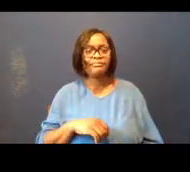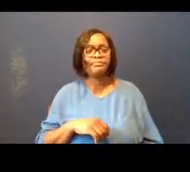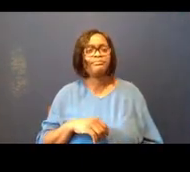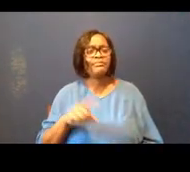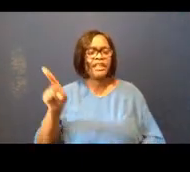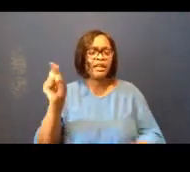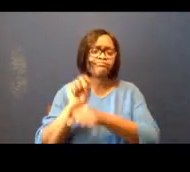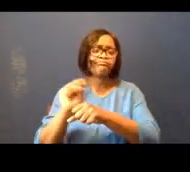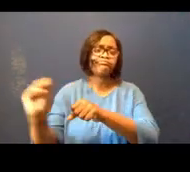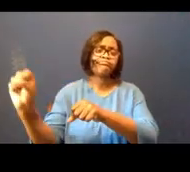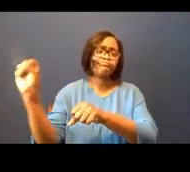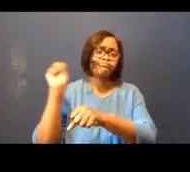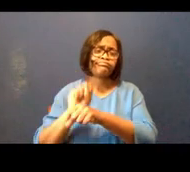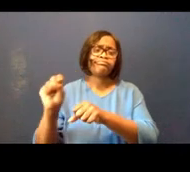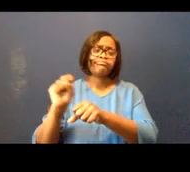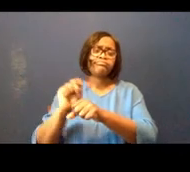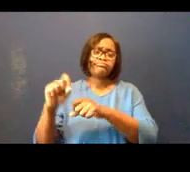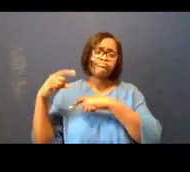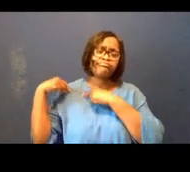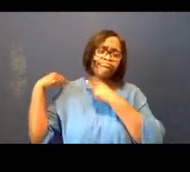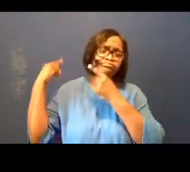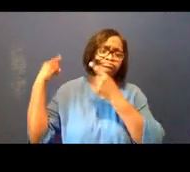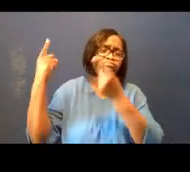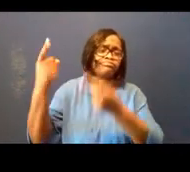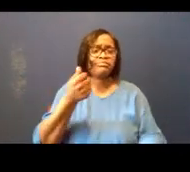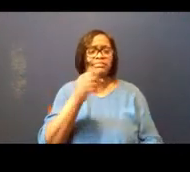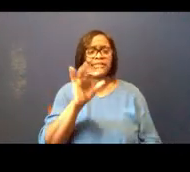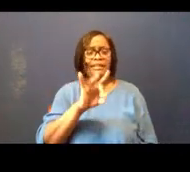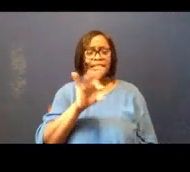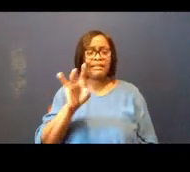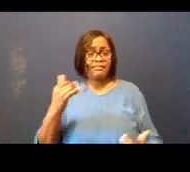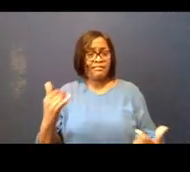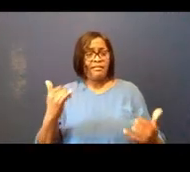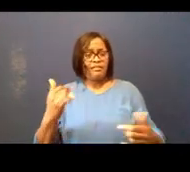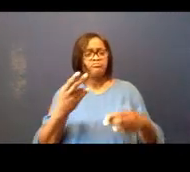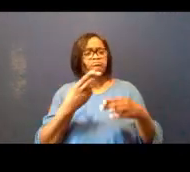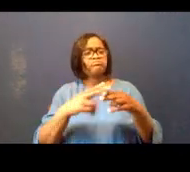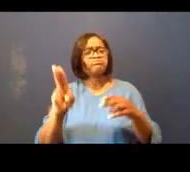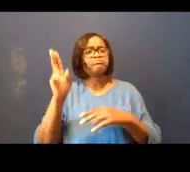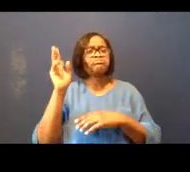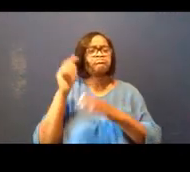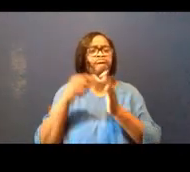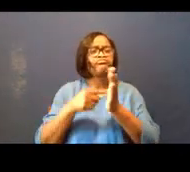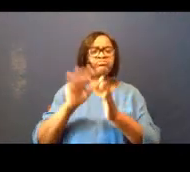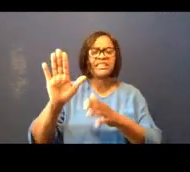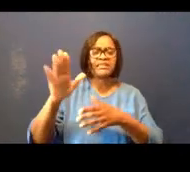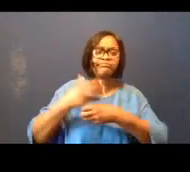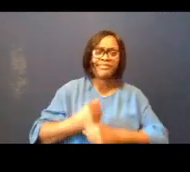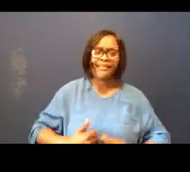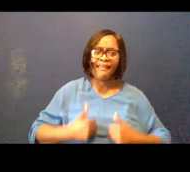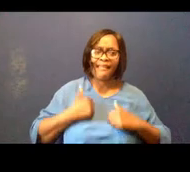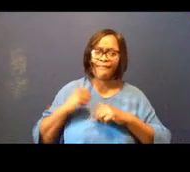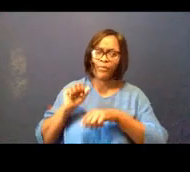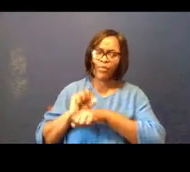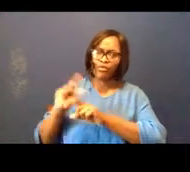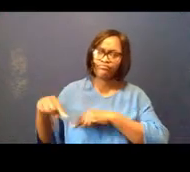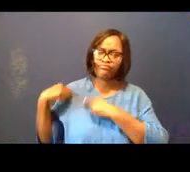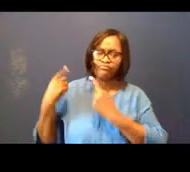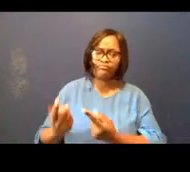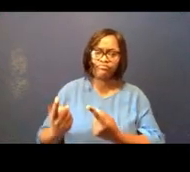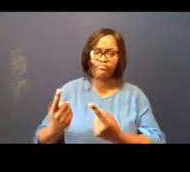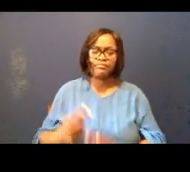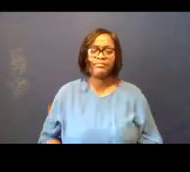disability rights and a key figure in the independent living movement. He is author of Nothing is Impossible, which was